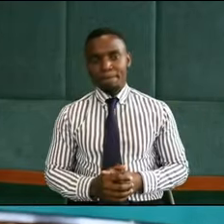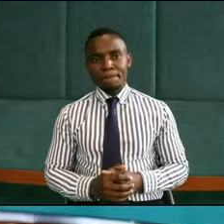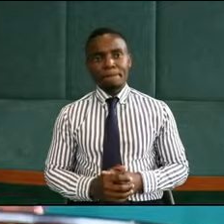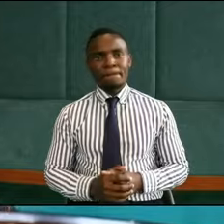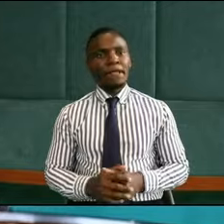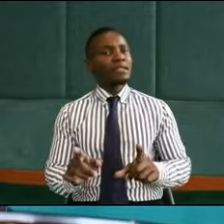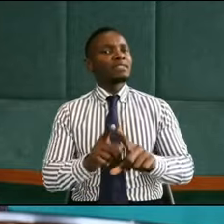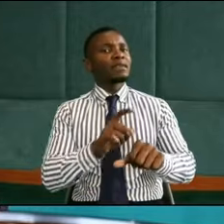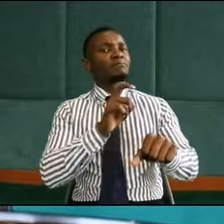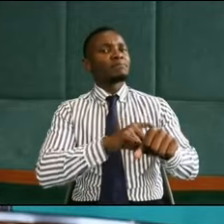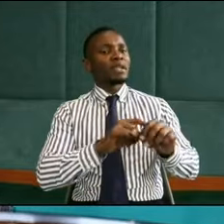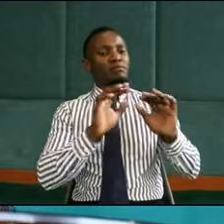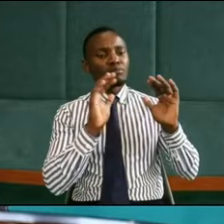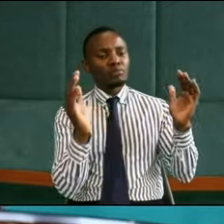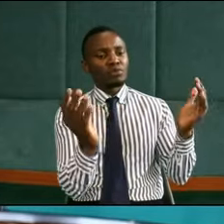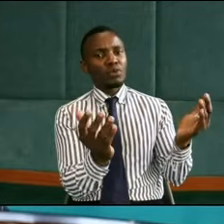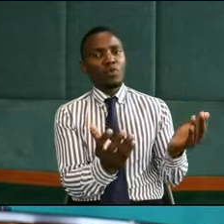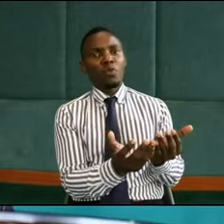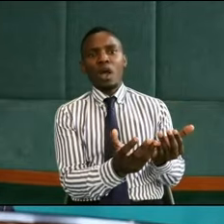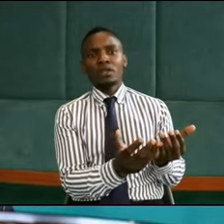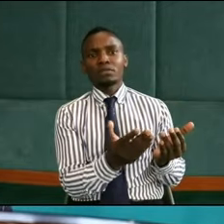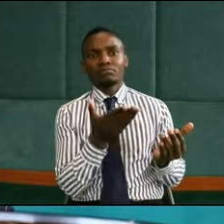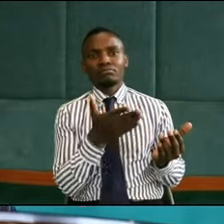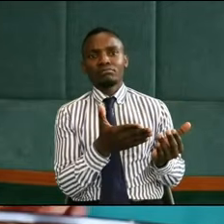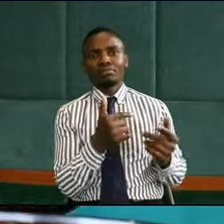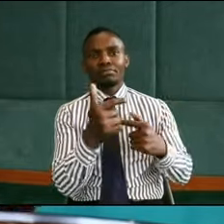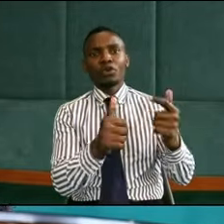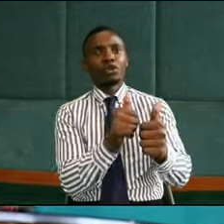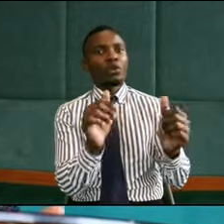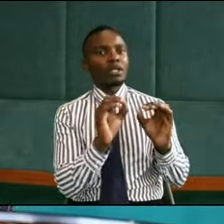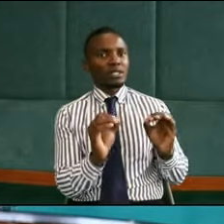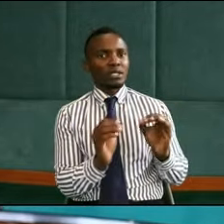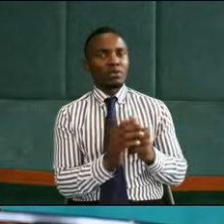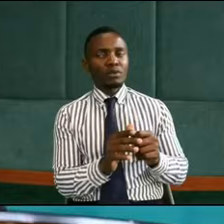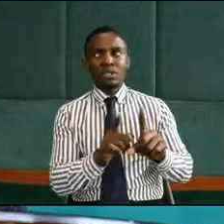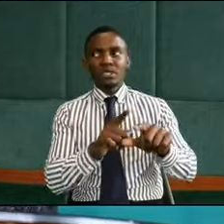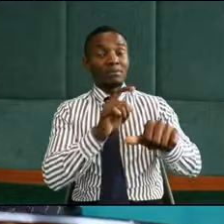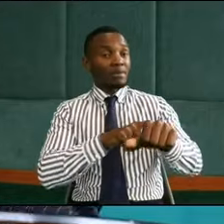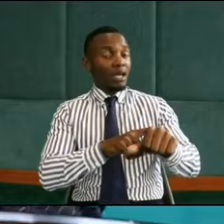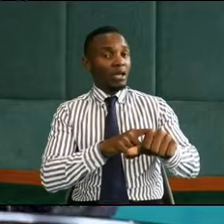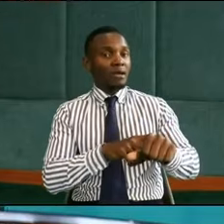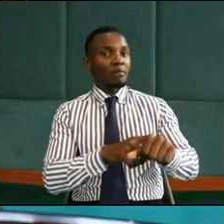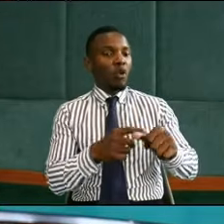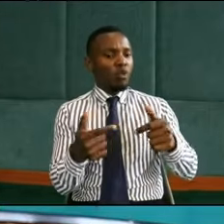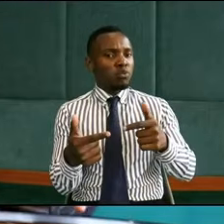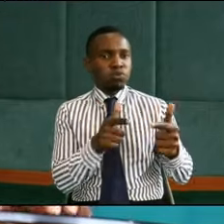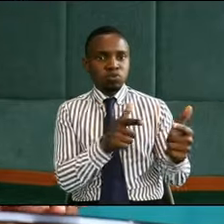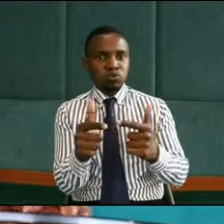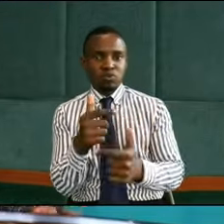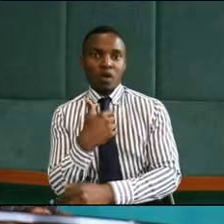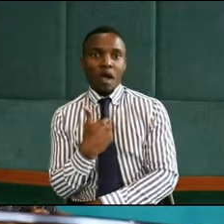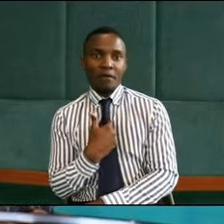is encountering unbearable challenges, as the world is in war, as the